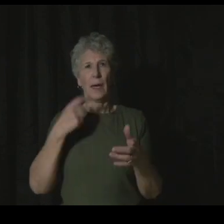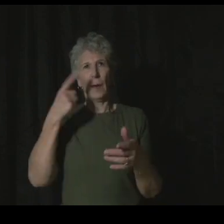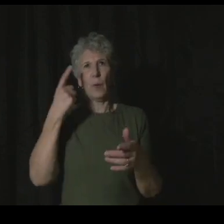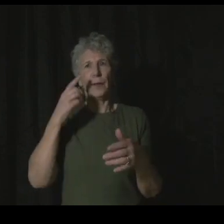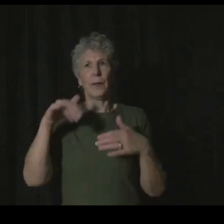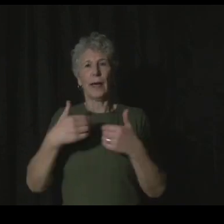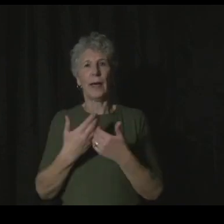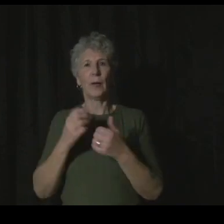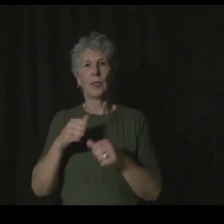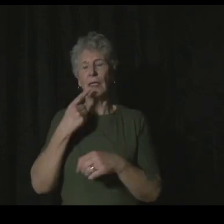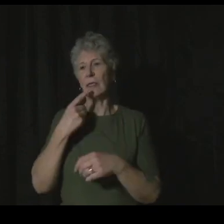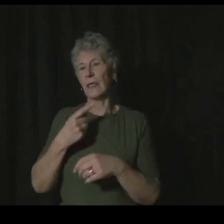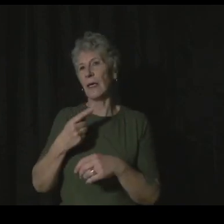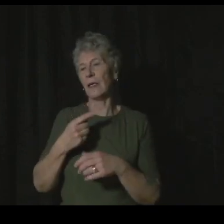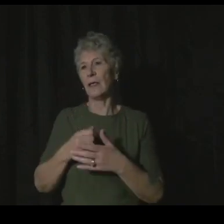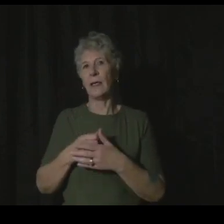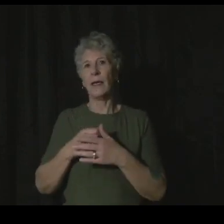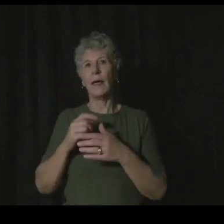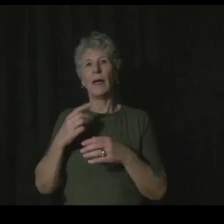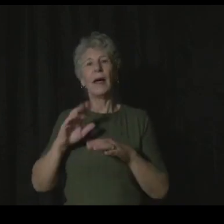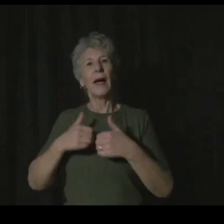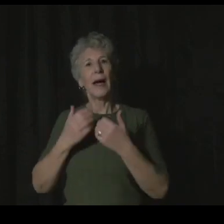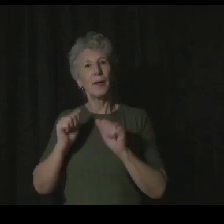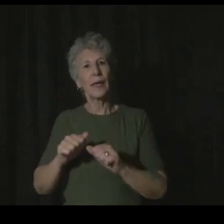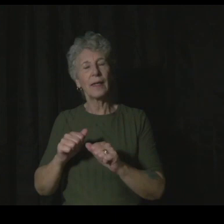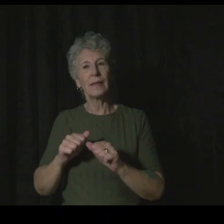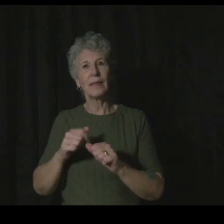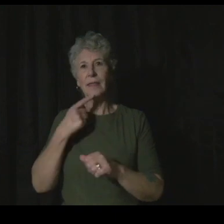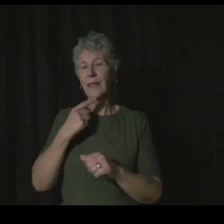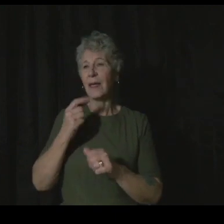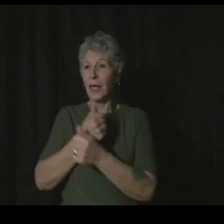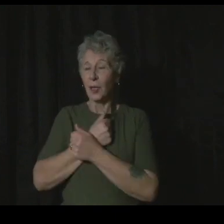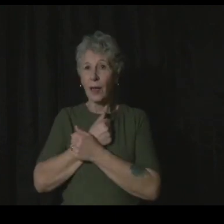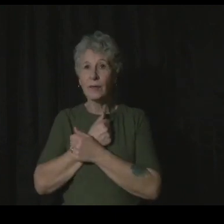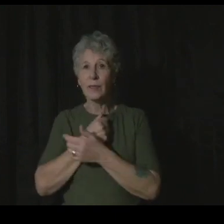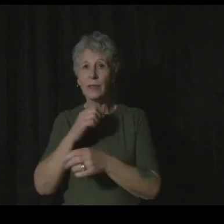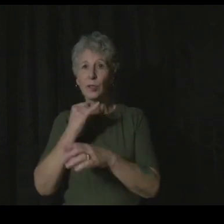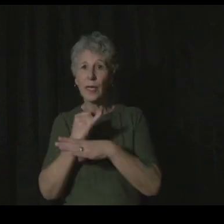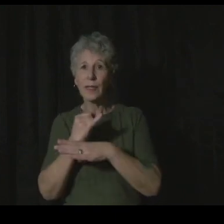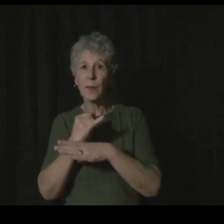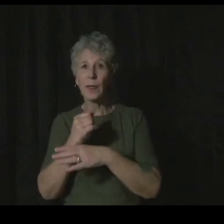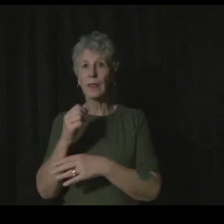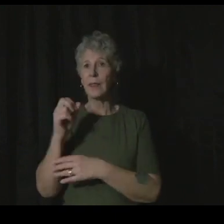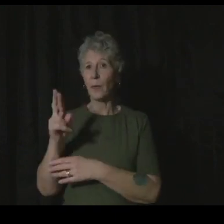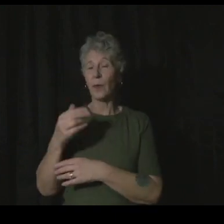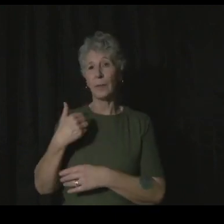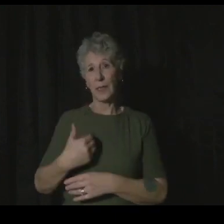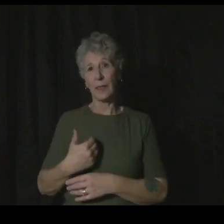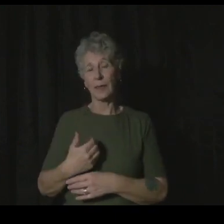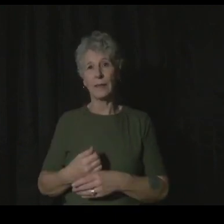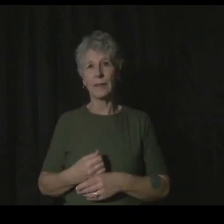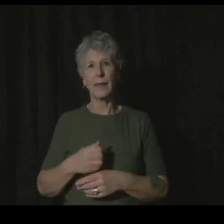In fact, many preachers have added to that, "How can he say that he loves me?" That's what you should be feeling.